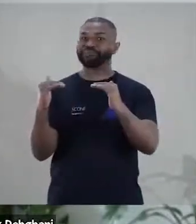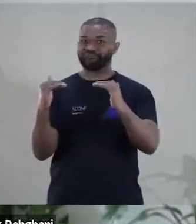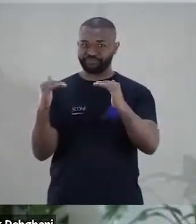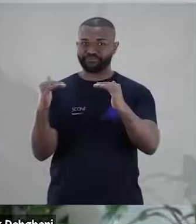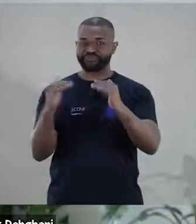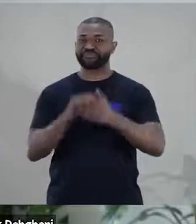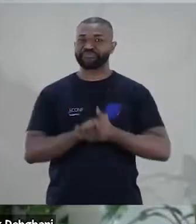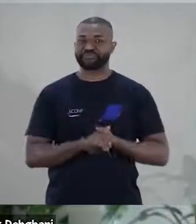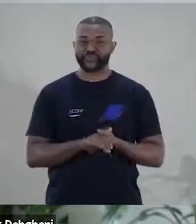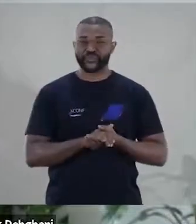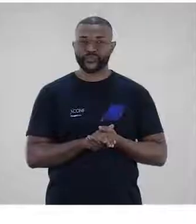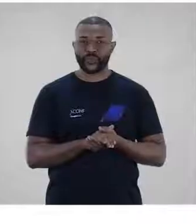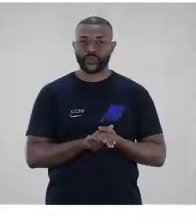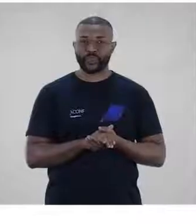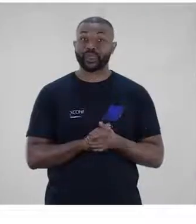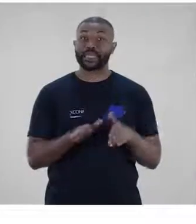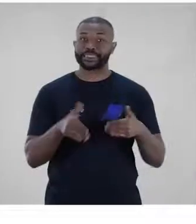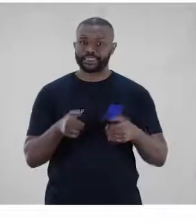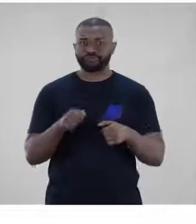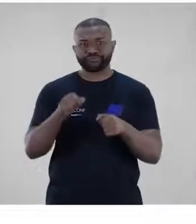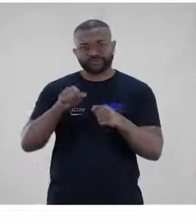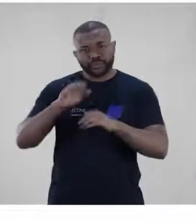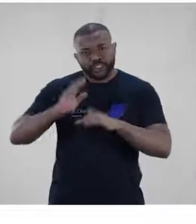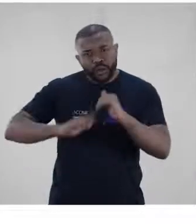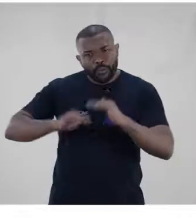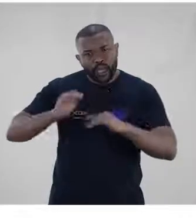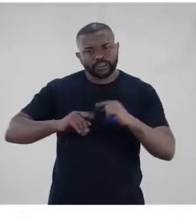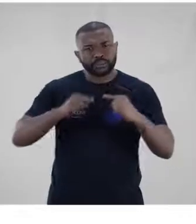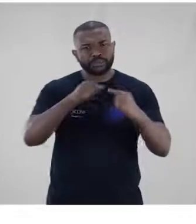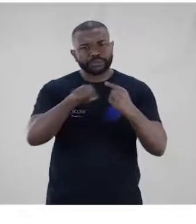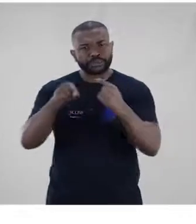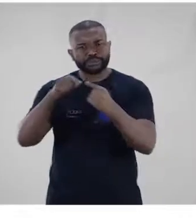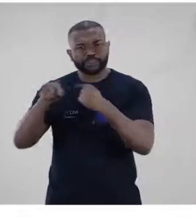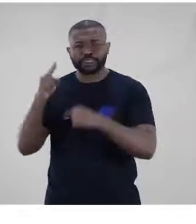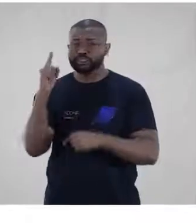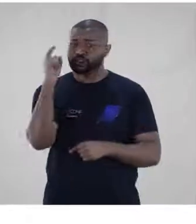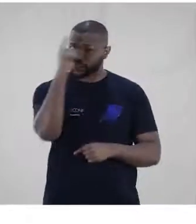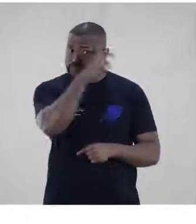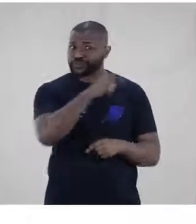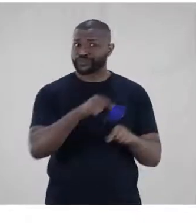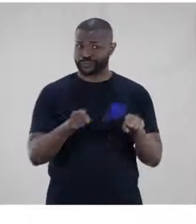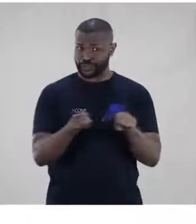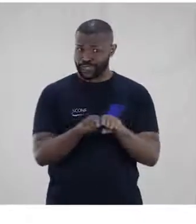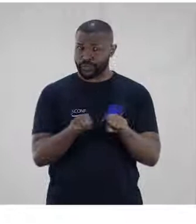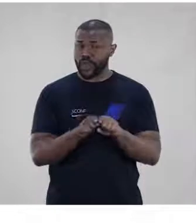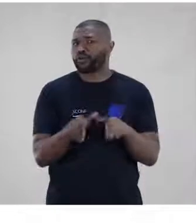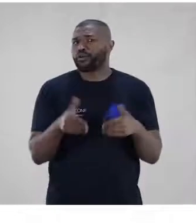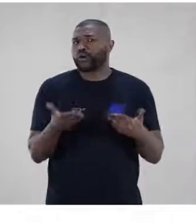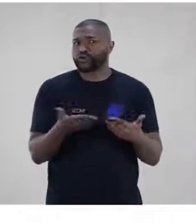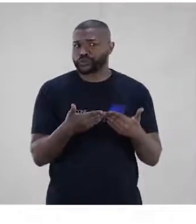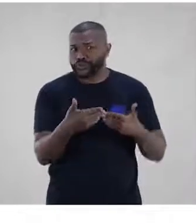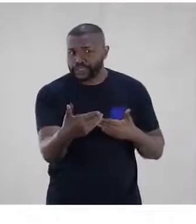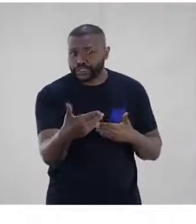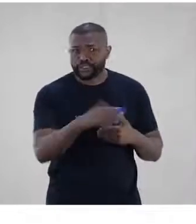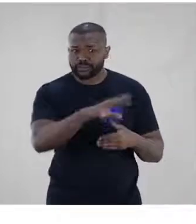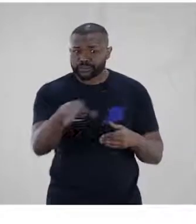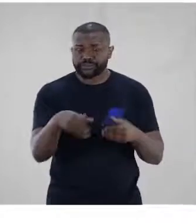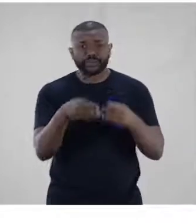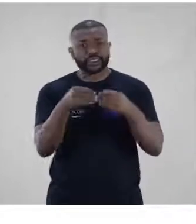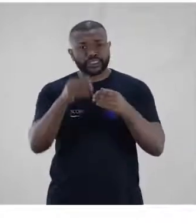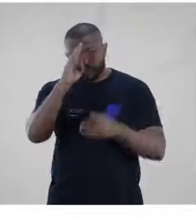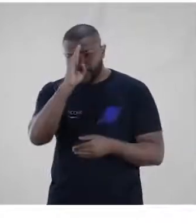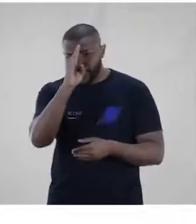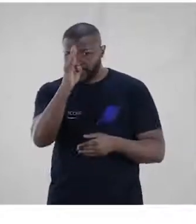challenge with scale. Execution has been very disconnected and very difficult as well. Where do you start with a centralized